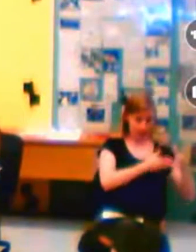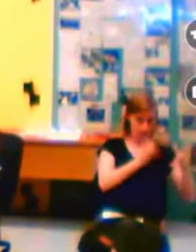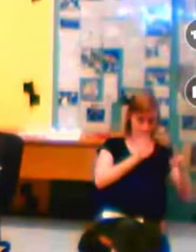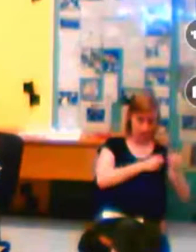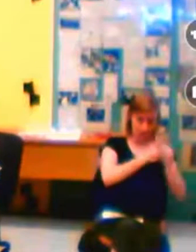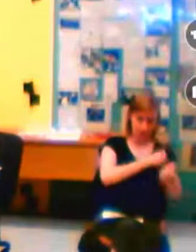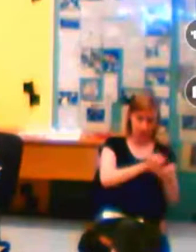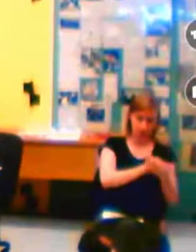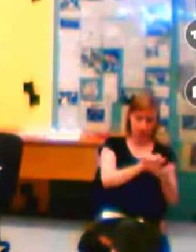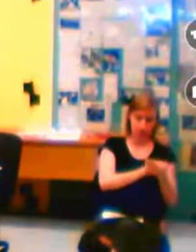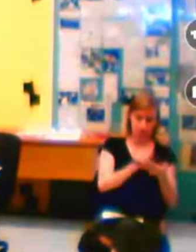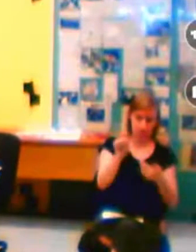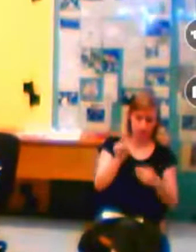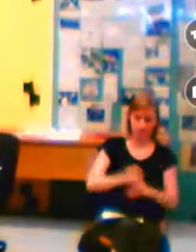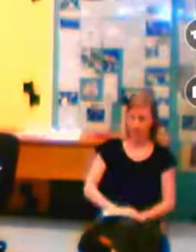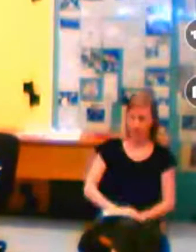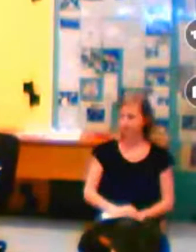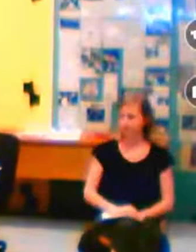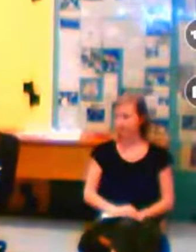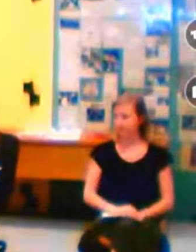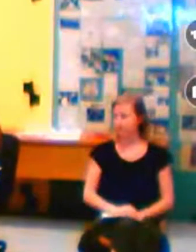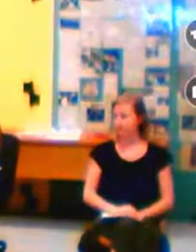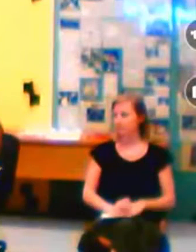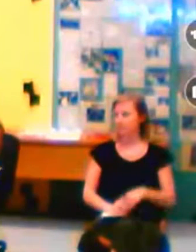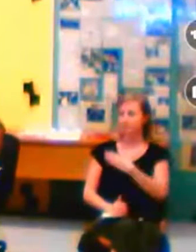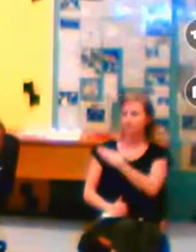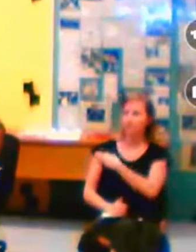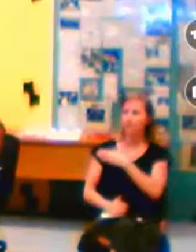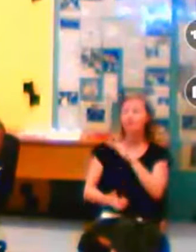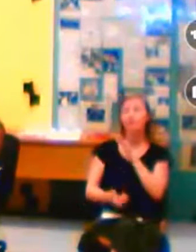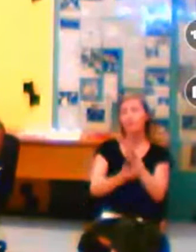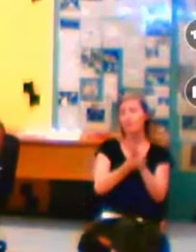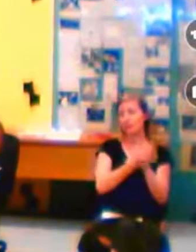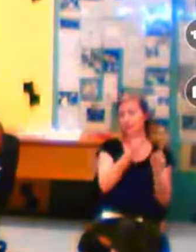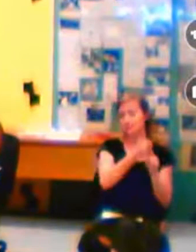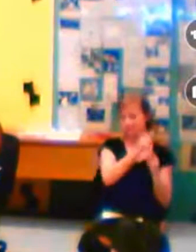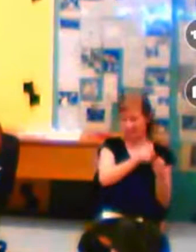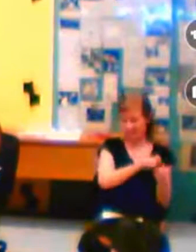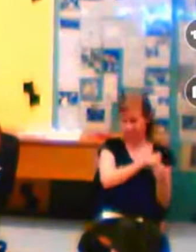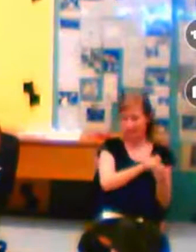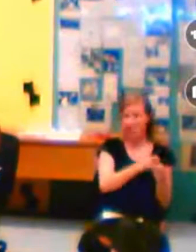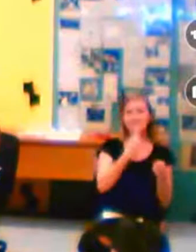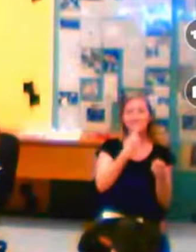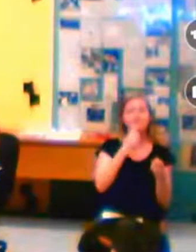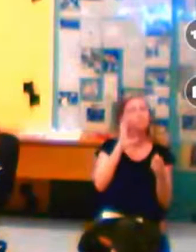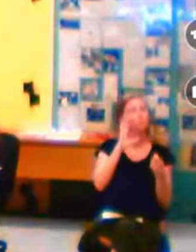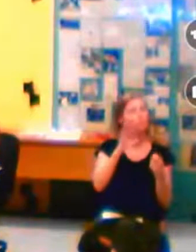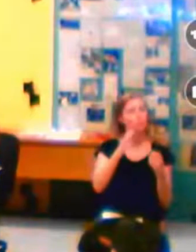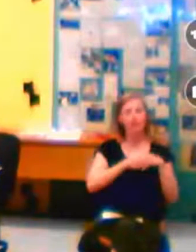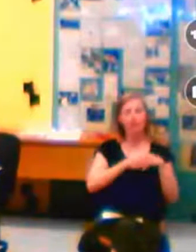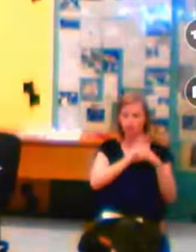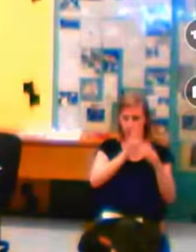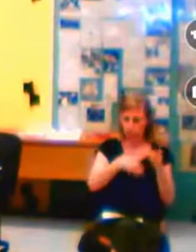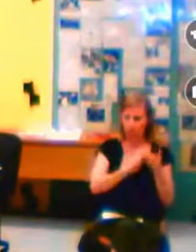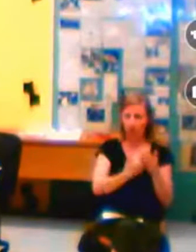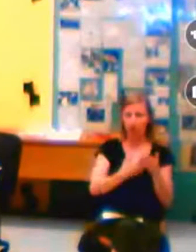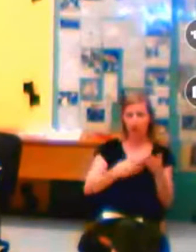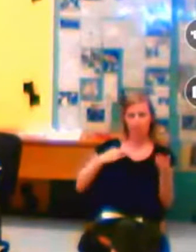to be enforced if the Medical Services Board were to go away? Would this governing body be the ones who would enforce